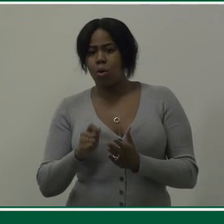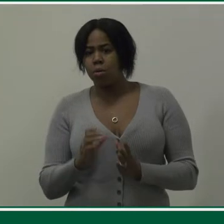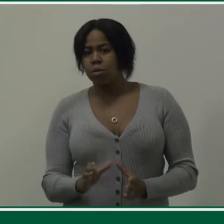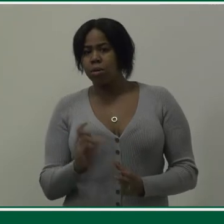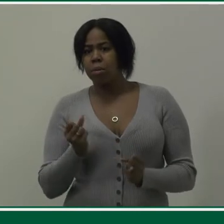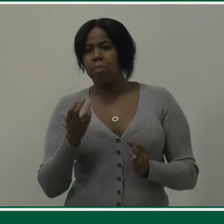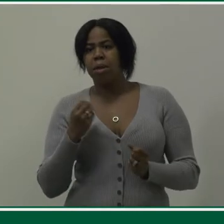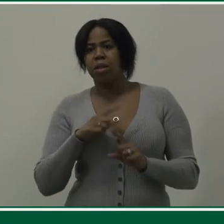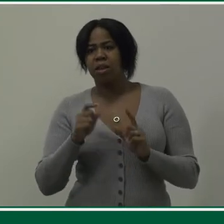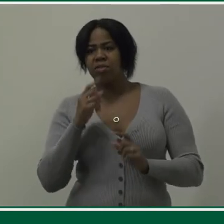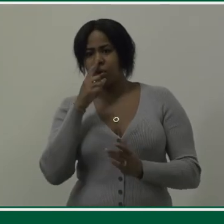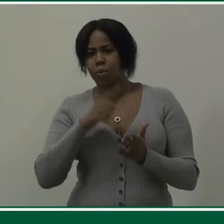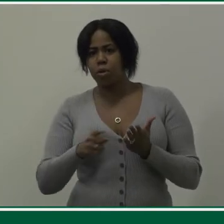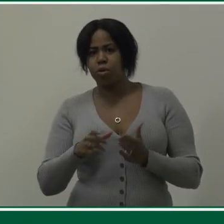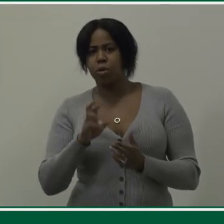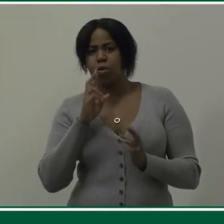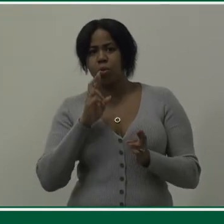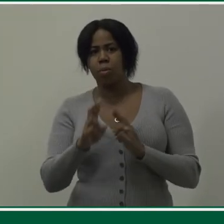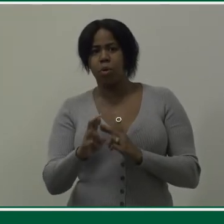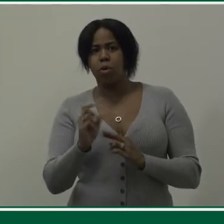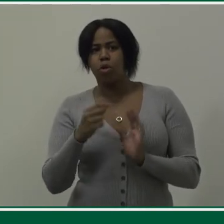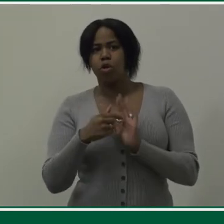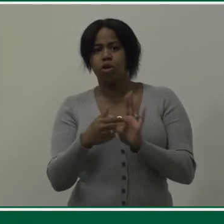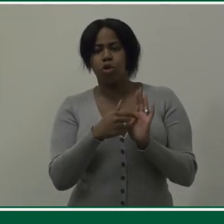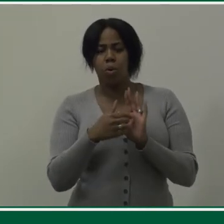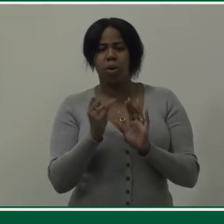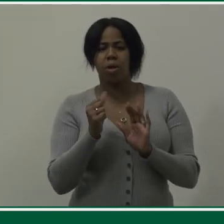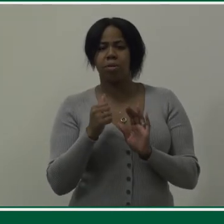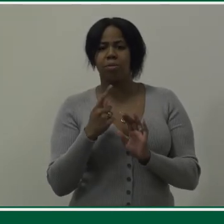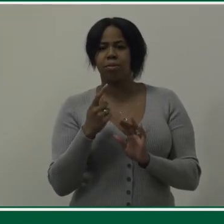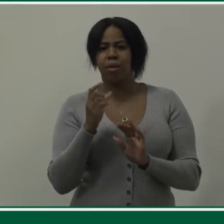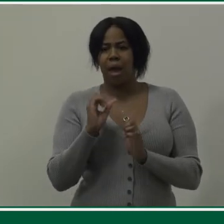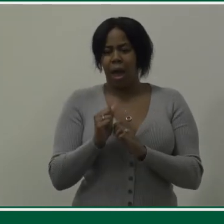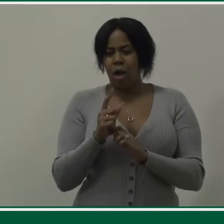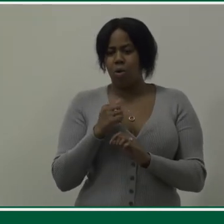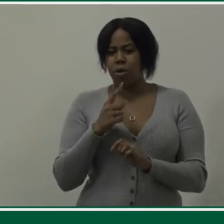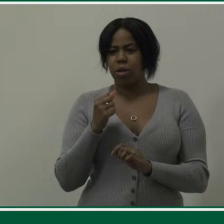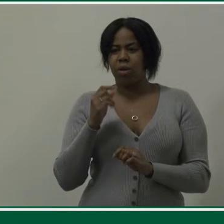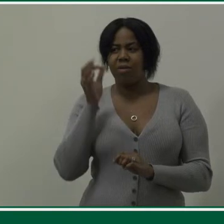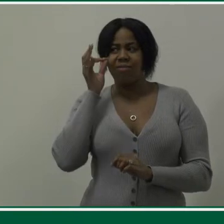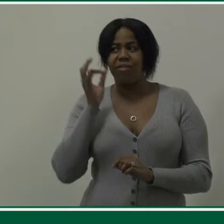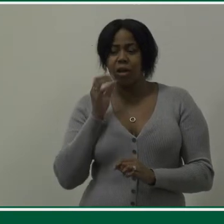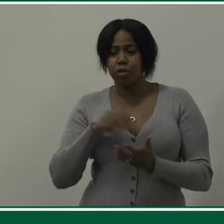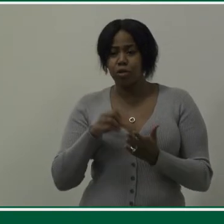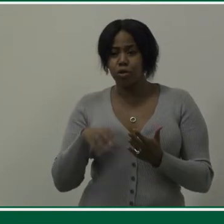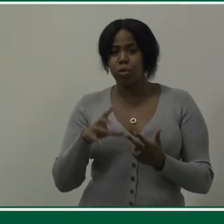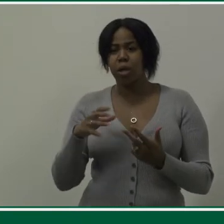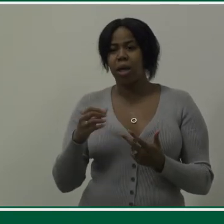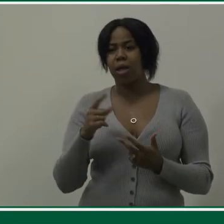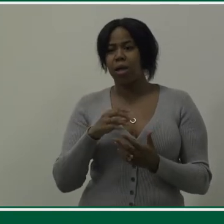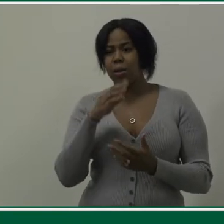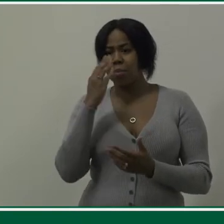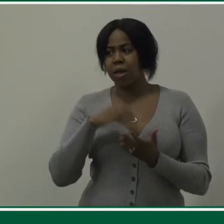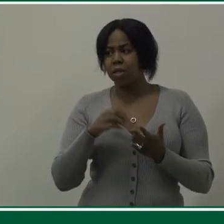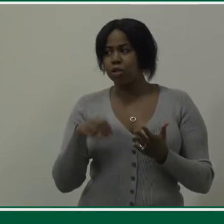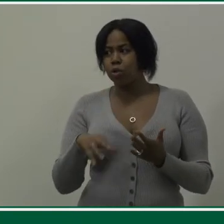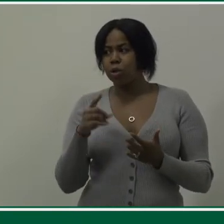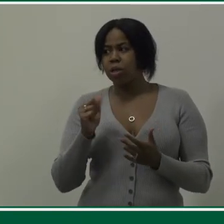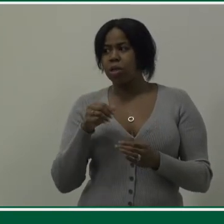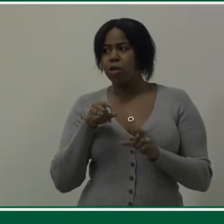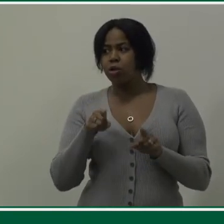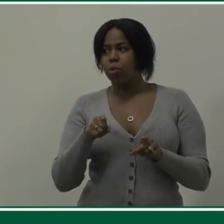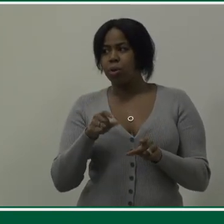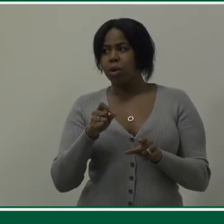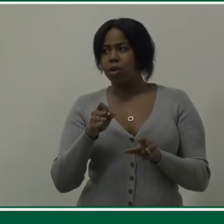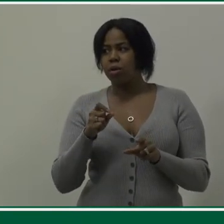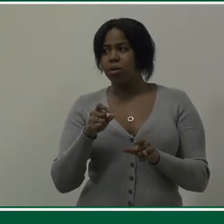reports shedding light on the inequitable treatment of Black children, youth, and foster care in school disciplinary proceedings, some of